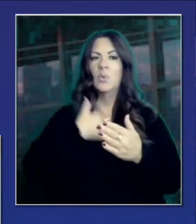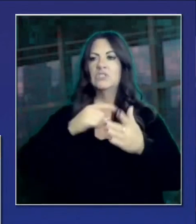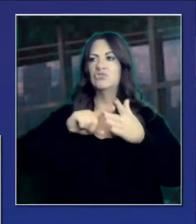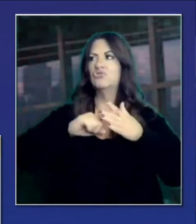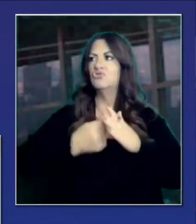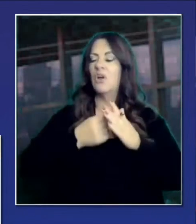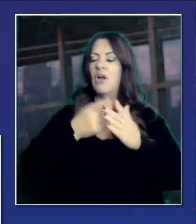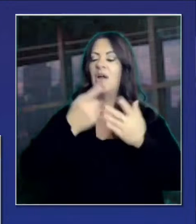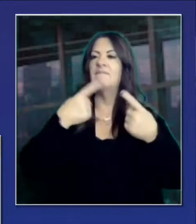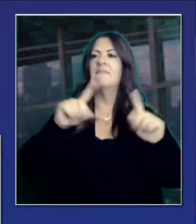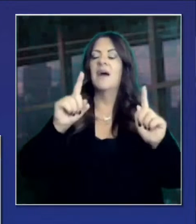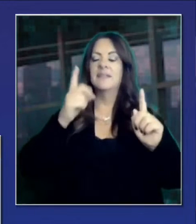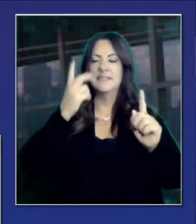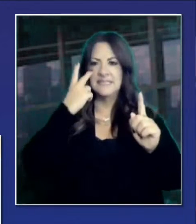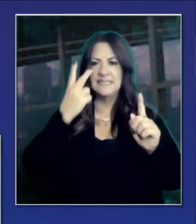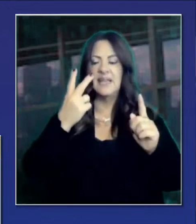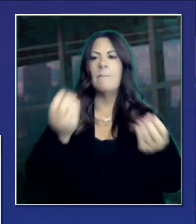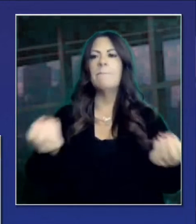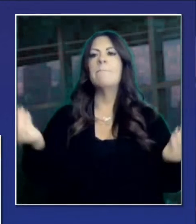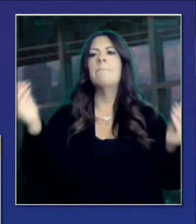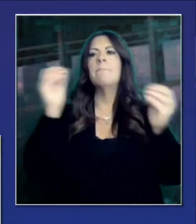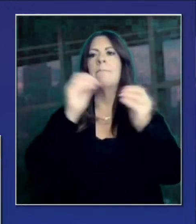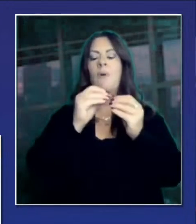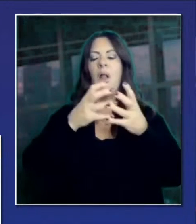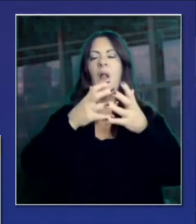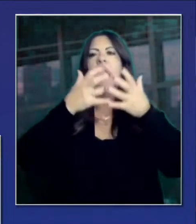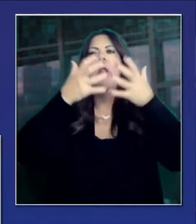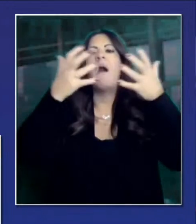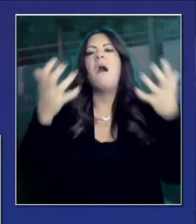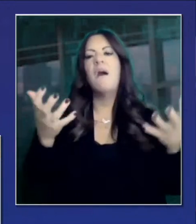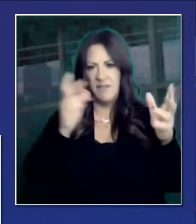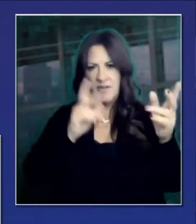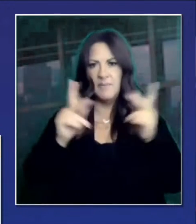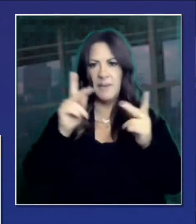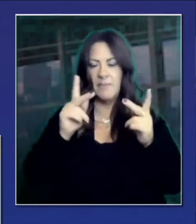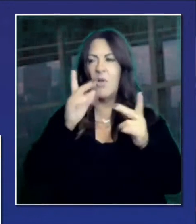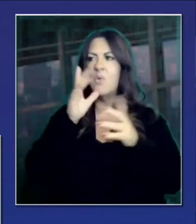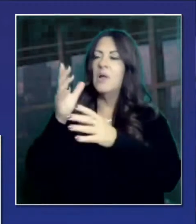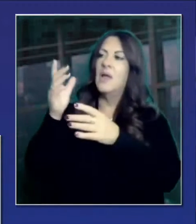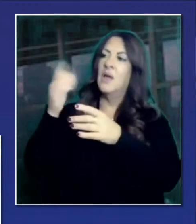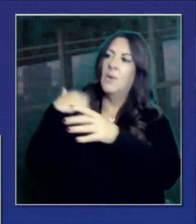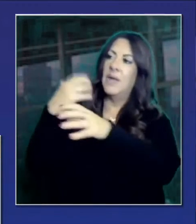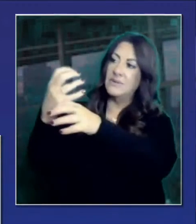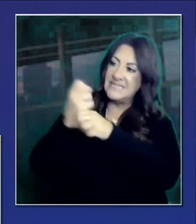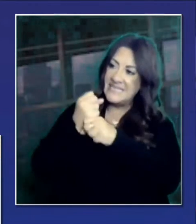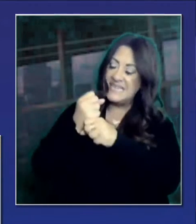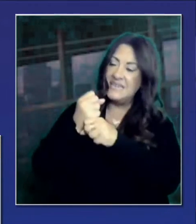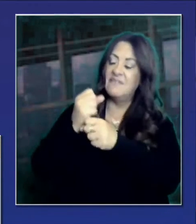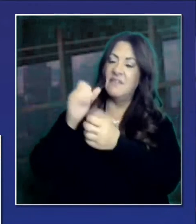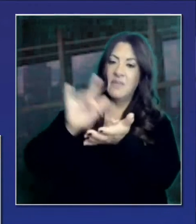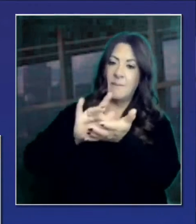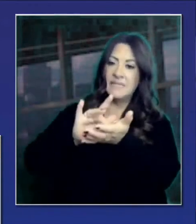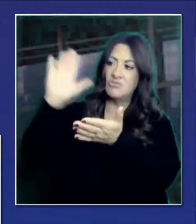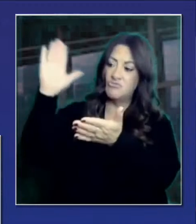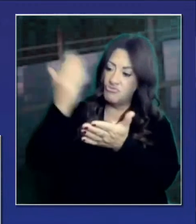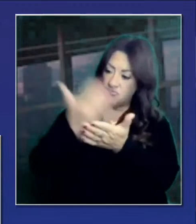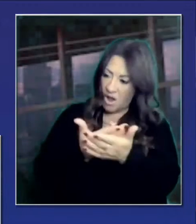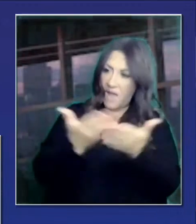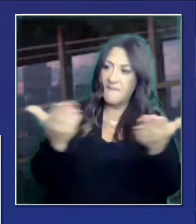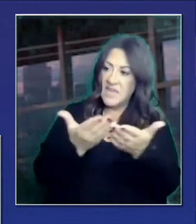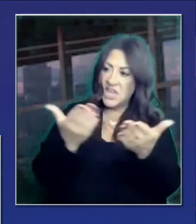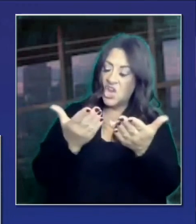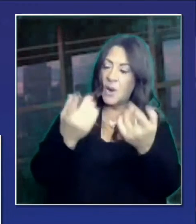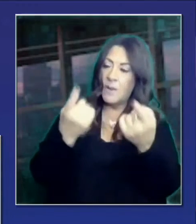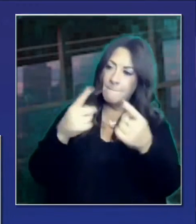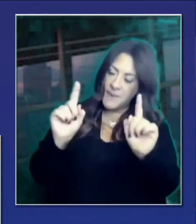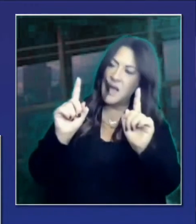see substantial abundance of vaccines arriving in the state in a more consistent manner to make sure that we are truly